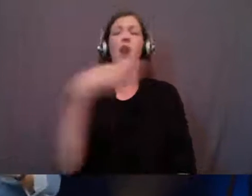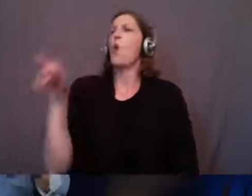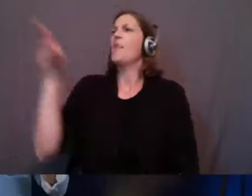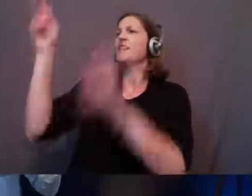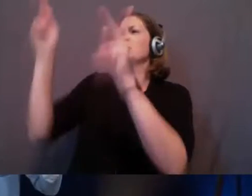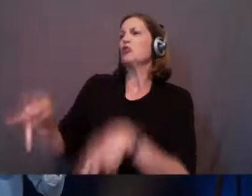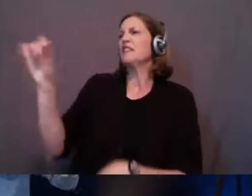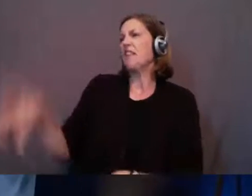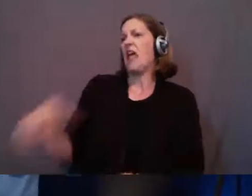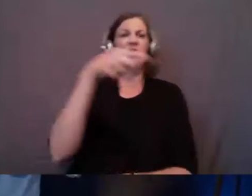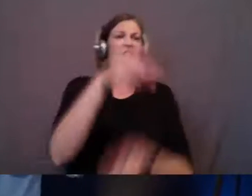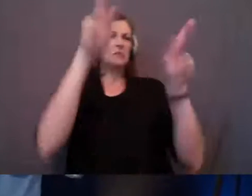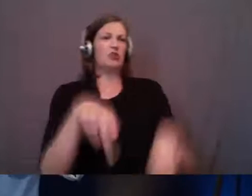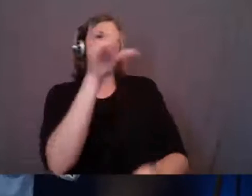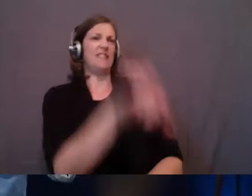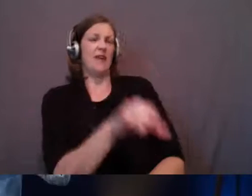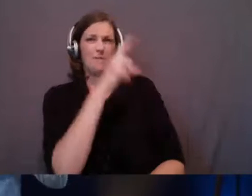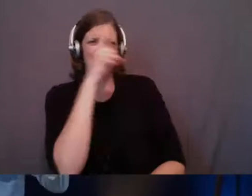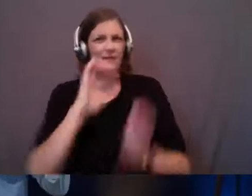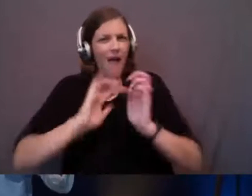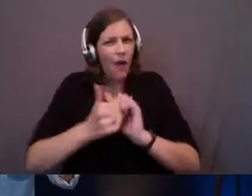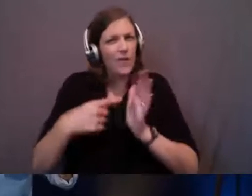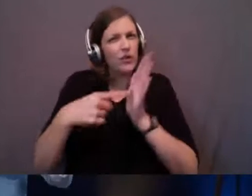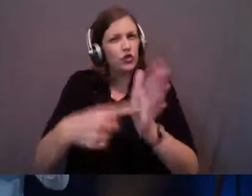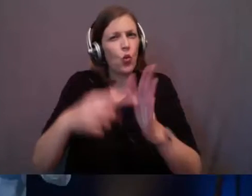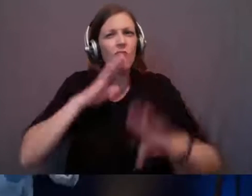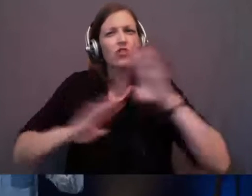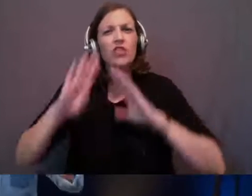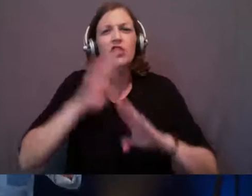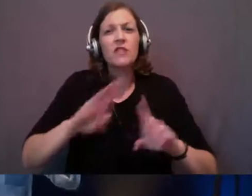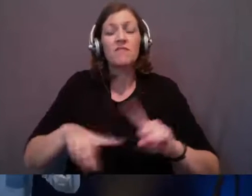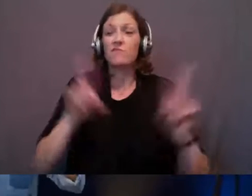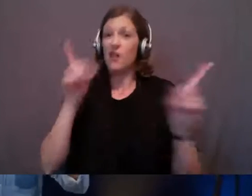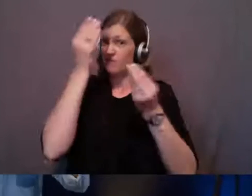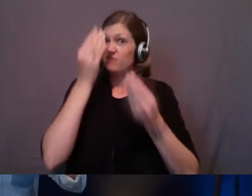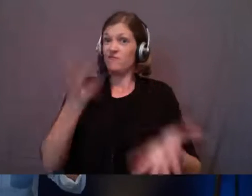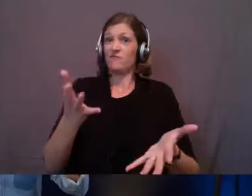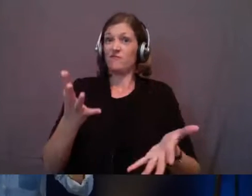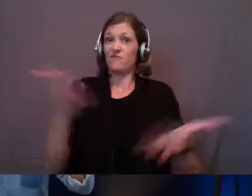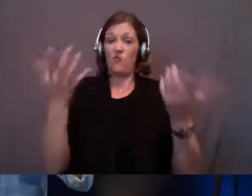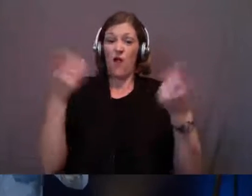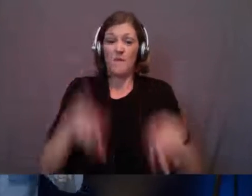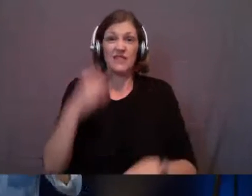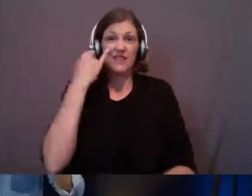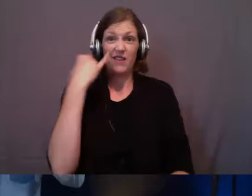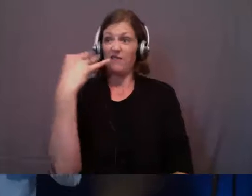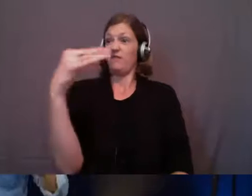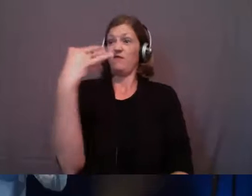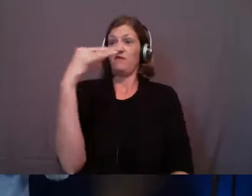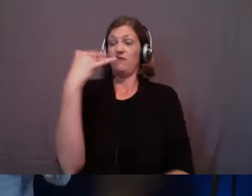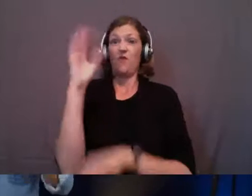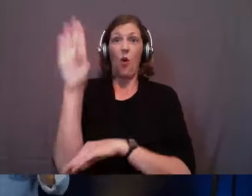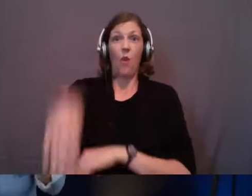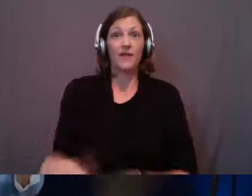person's that because of the way they display their frustration. But I would tell you what would happen if a camera were on you all the time. Not